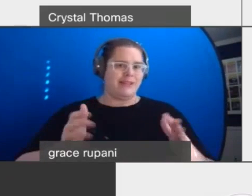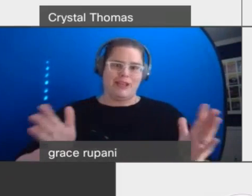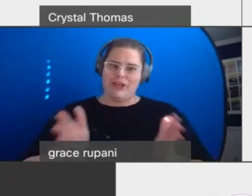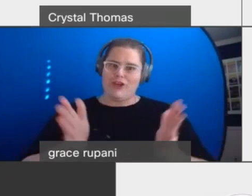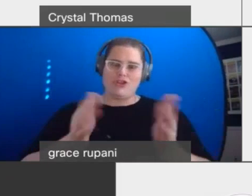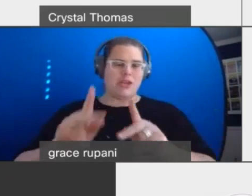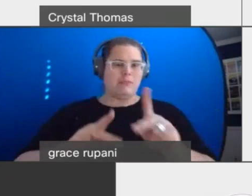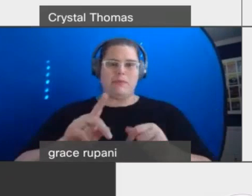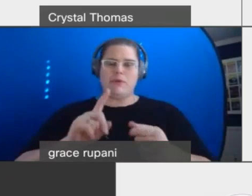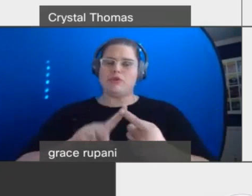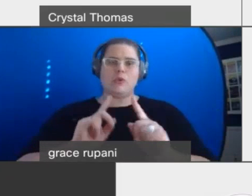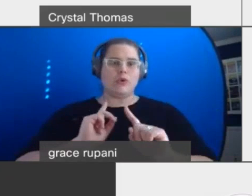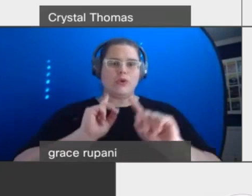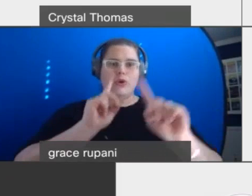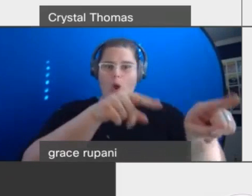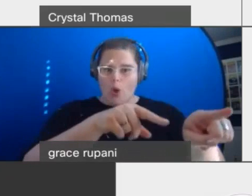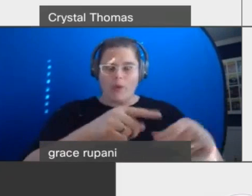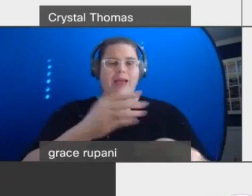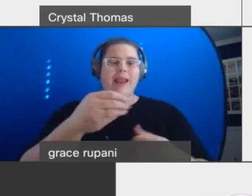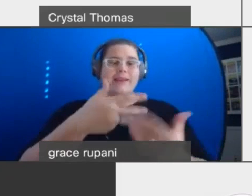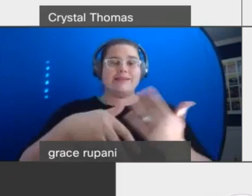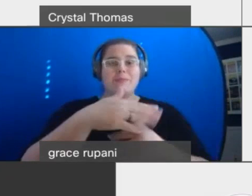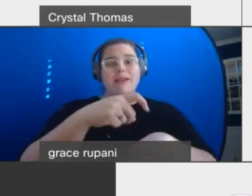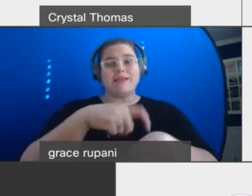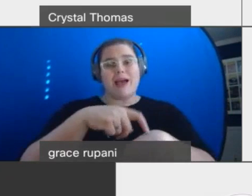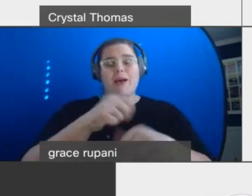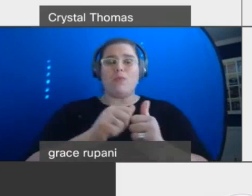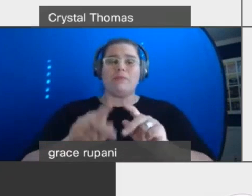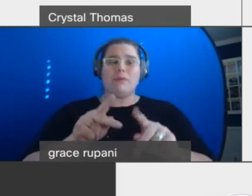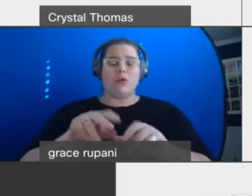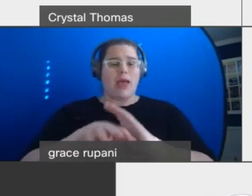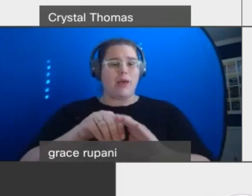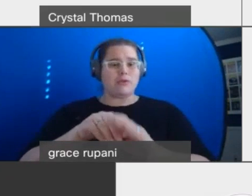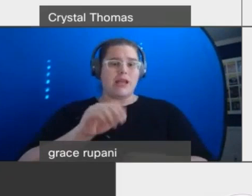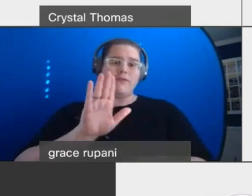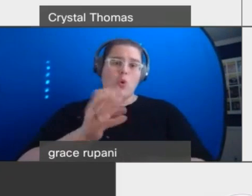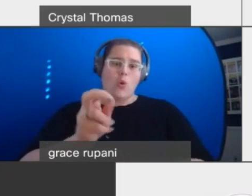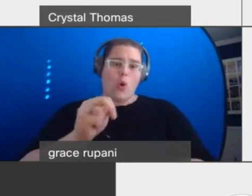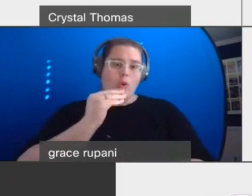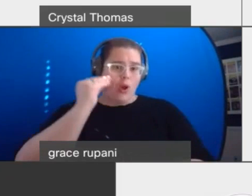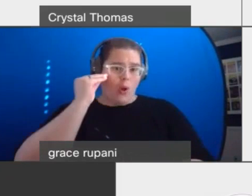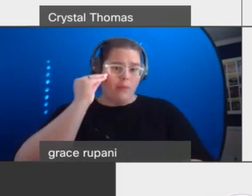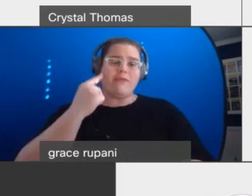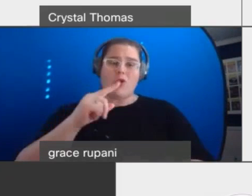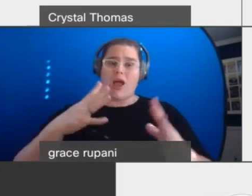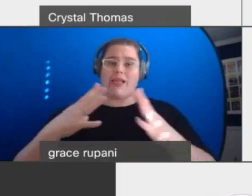folks to go and spend time with those outside of their own household for the